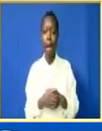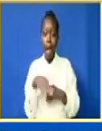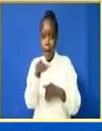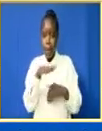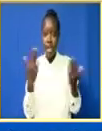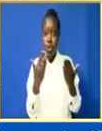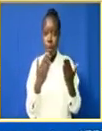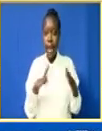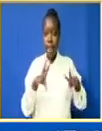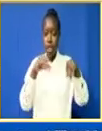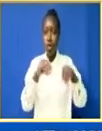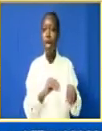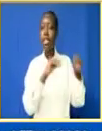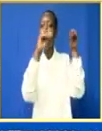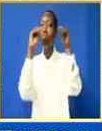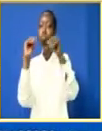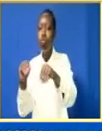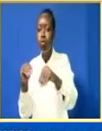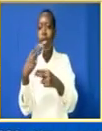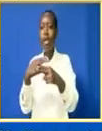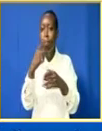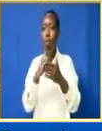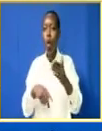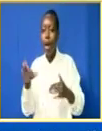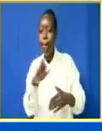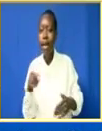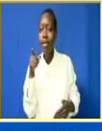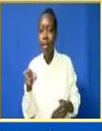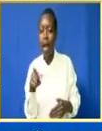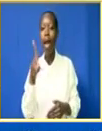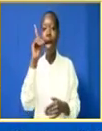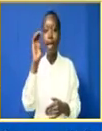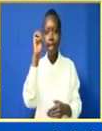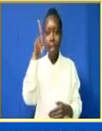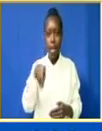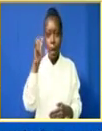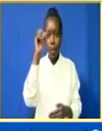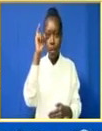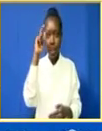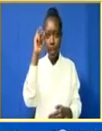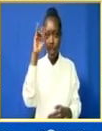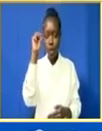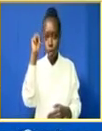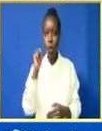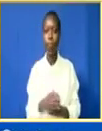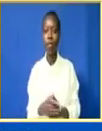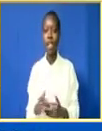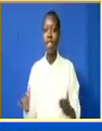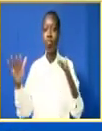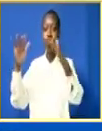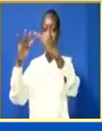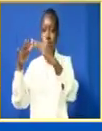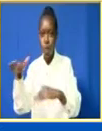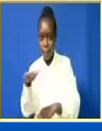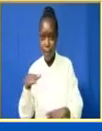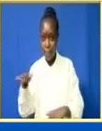soil is taken, mm-hmm. we called it a deposition site. I was wrong. I said, do what?